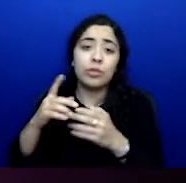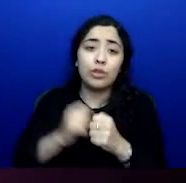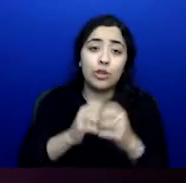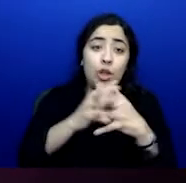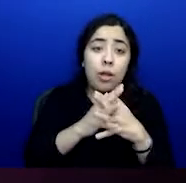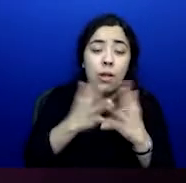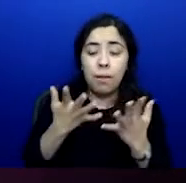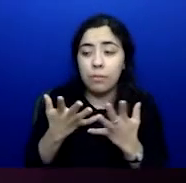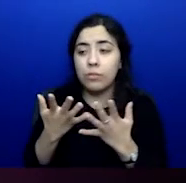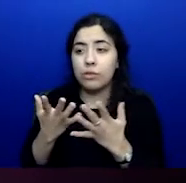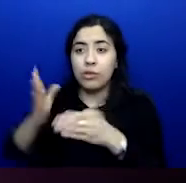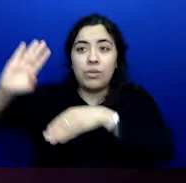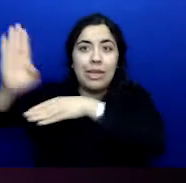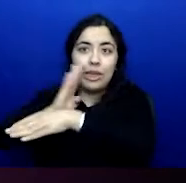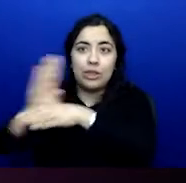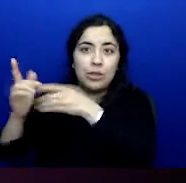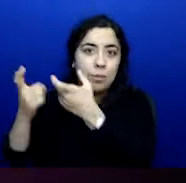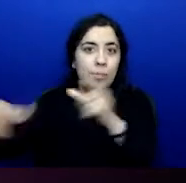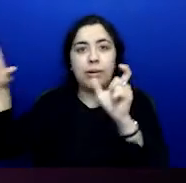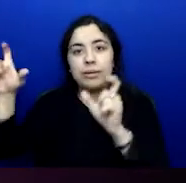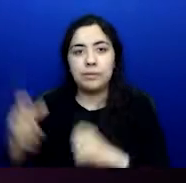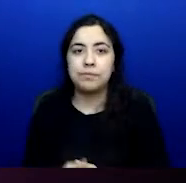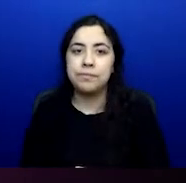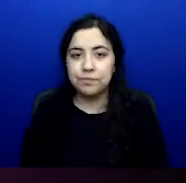startups to enterprises.